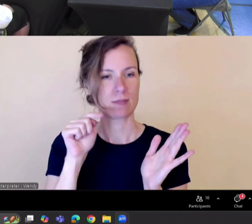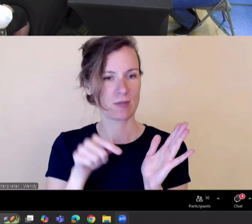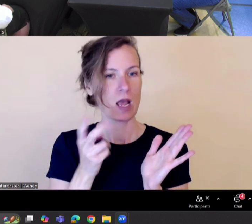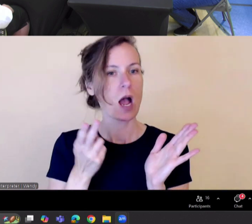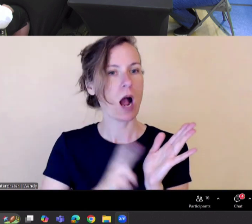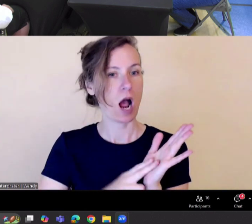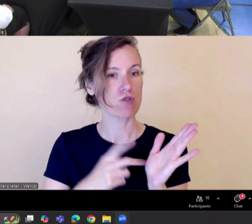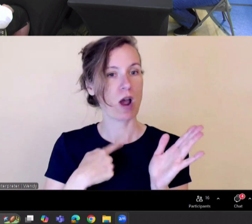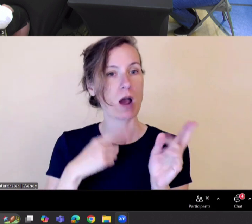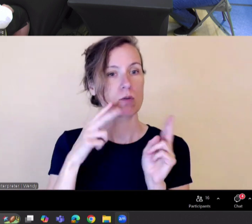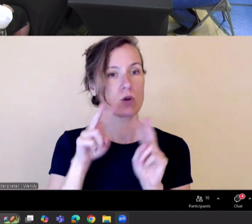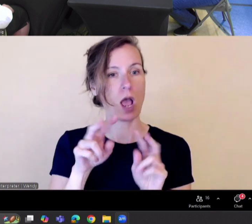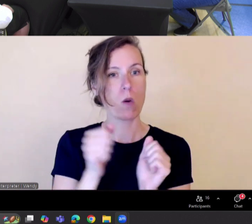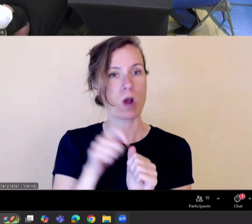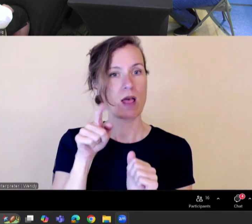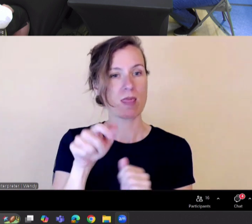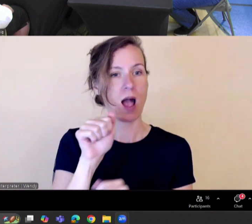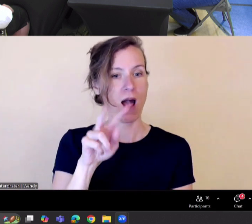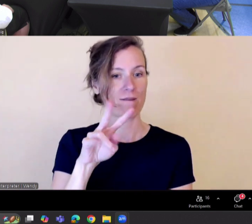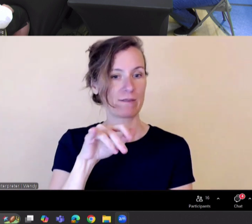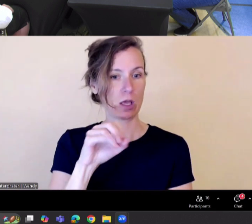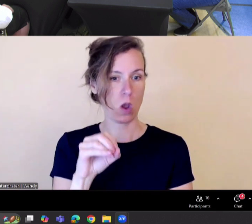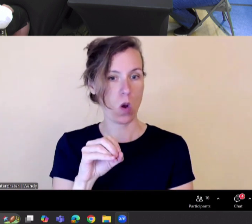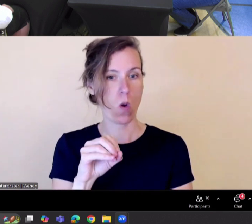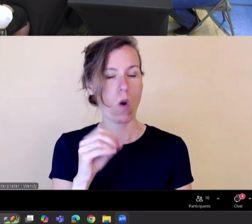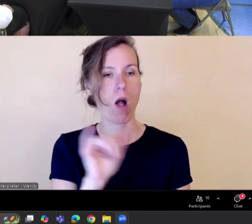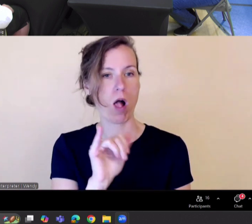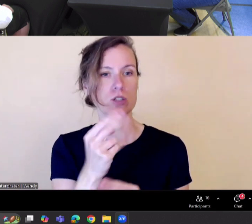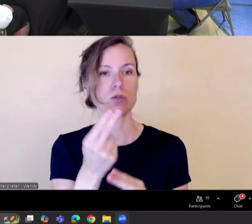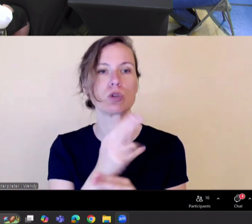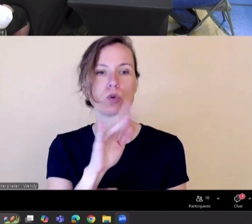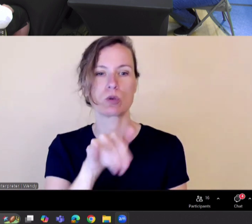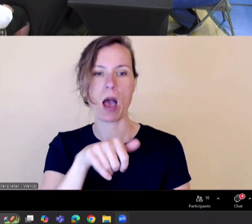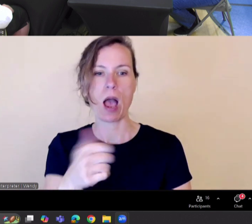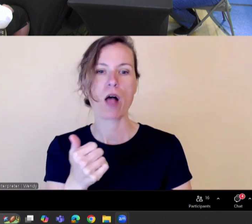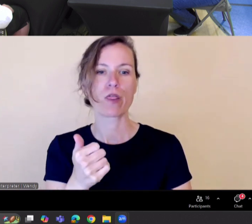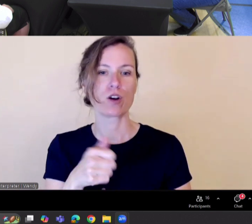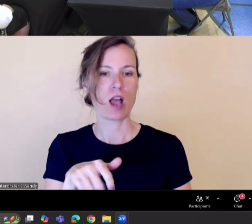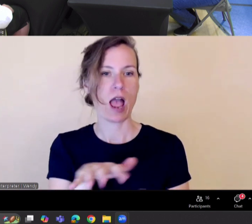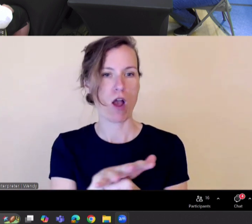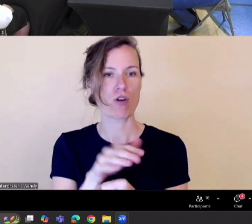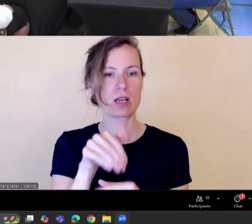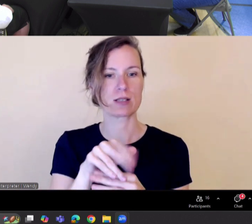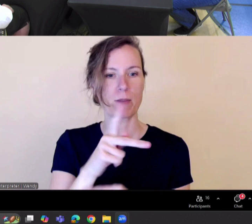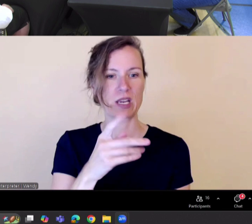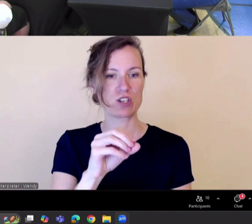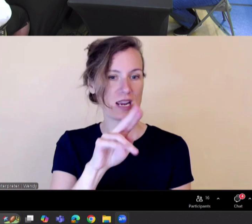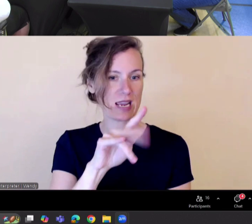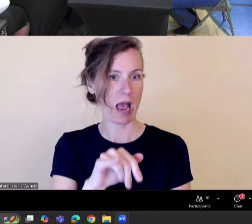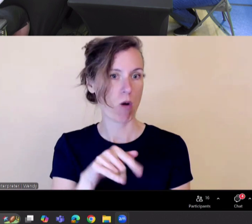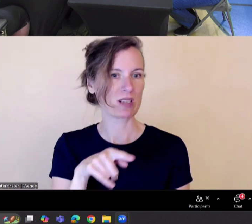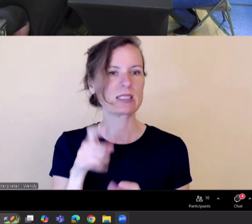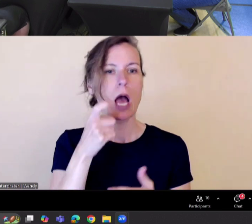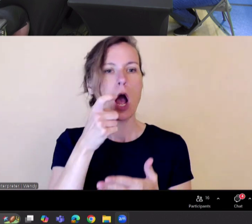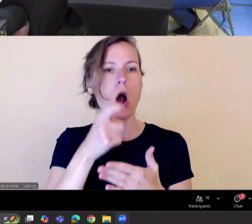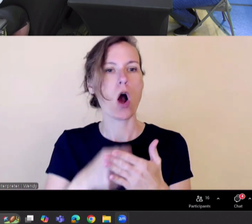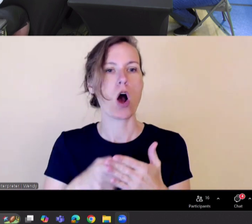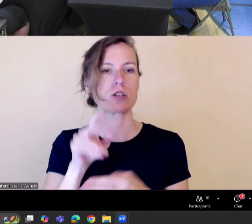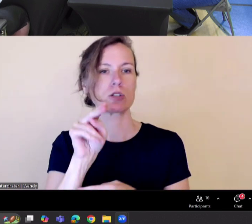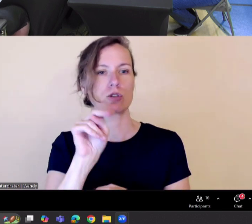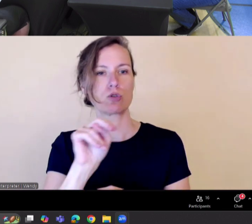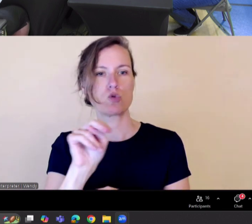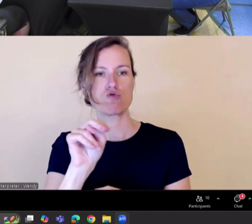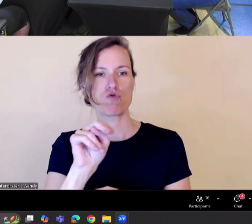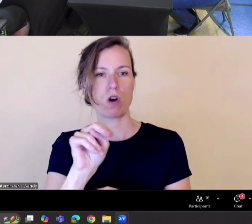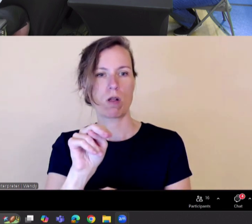also being used by several of the other jurisdictions in Prince George's County, is a cost-neutral contract. The reality is,